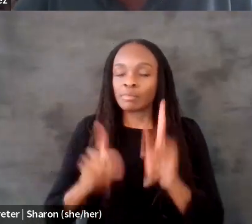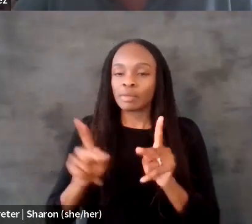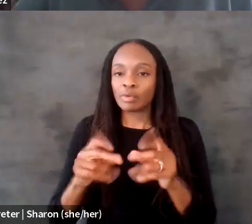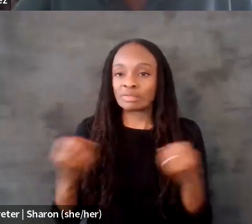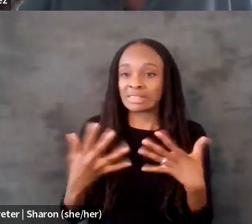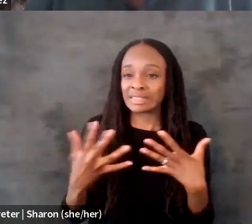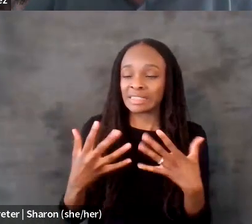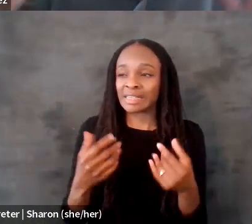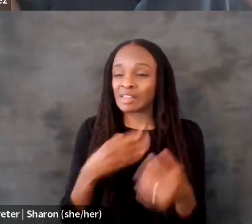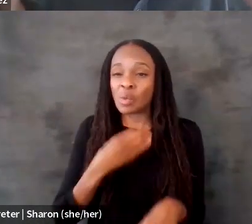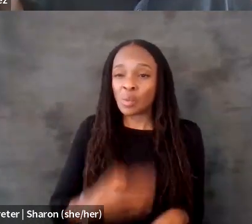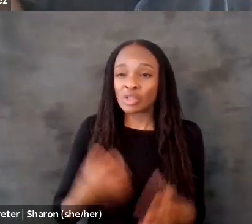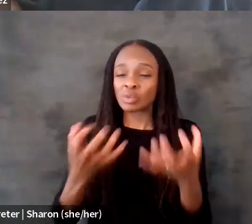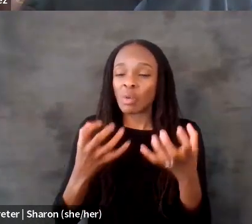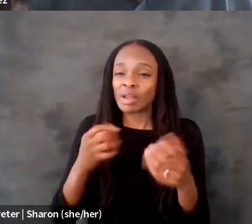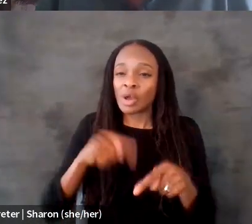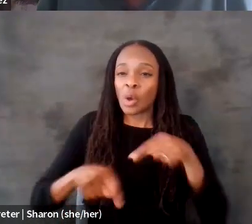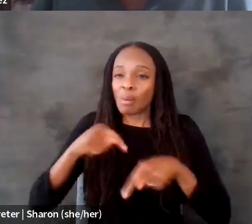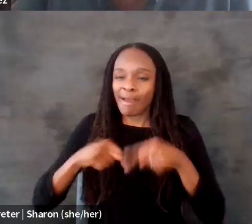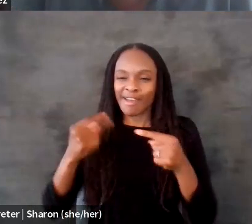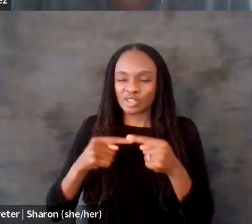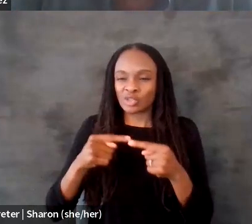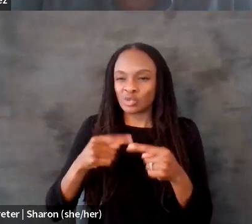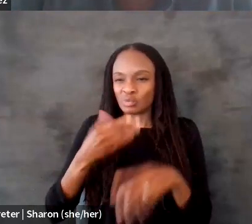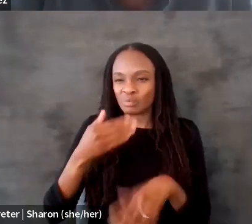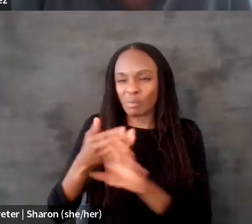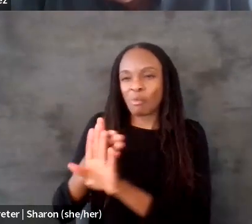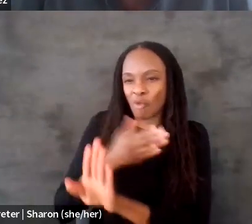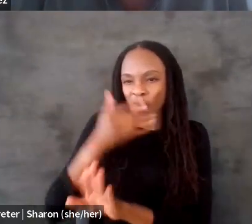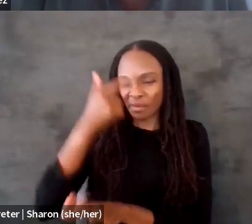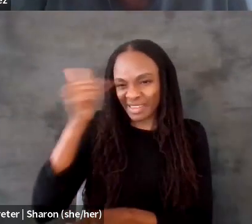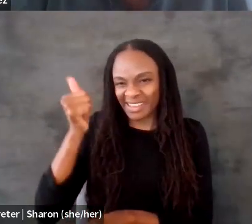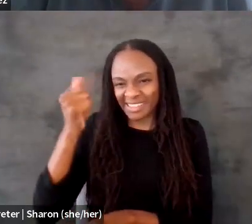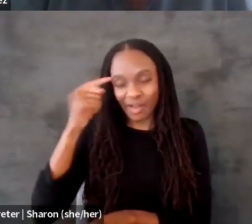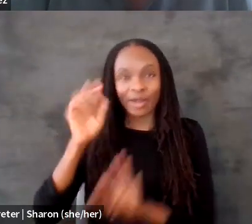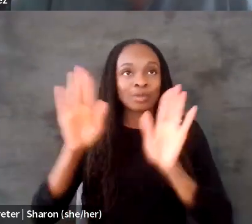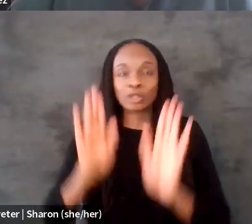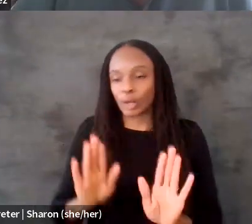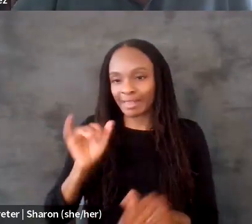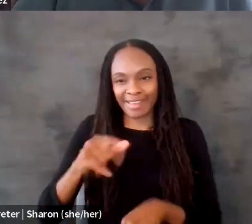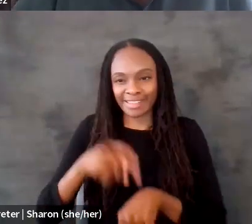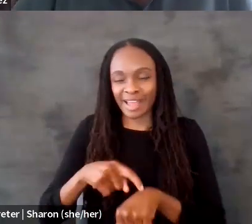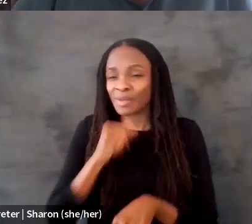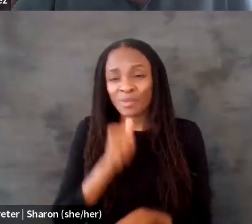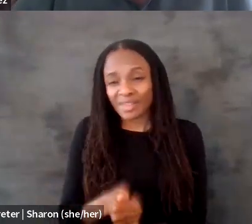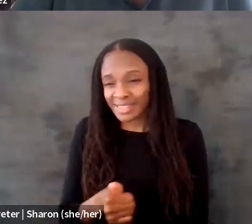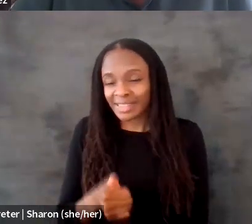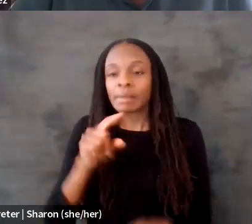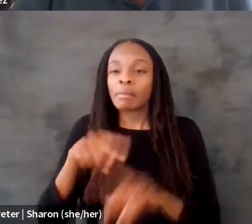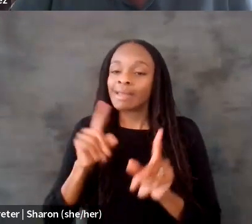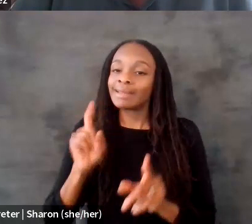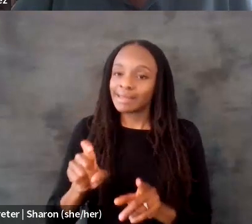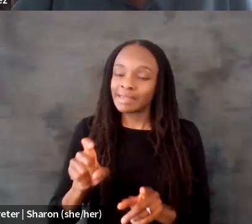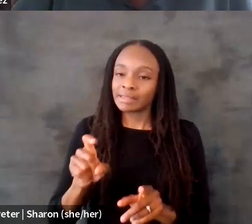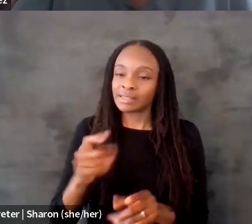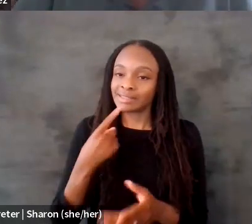old days because they thought it was great in those days. It wasn't great, but we need to be truthful. Number